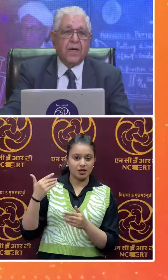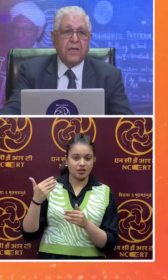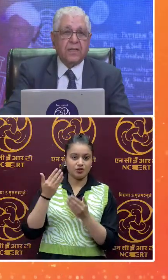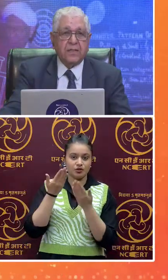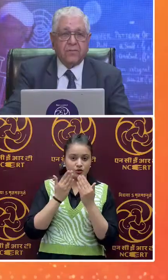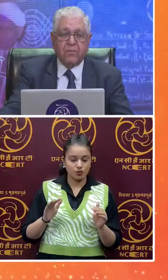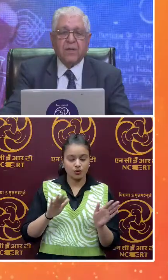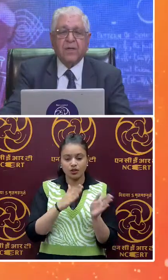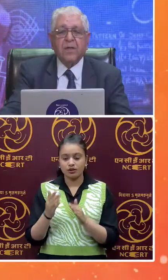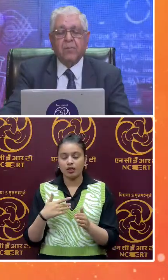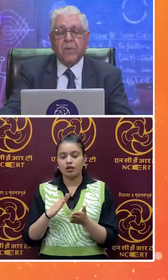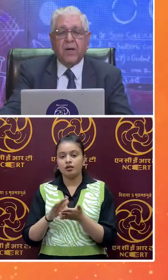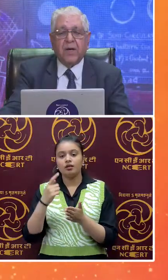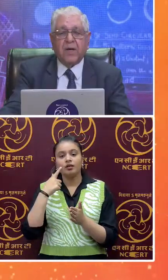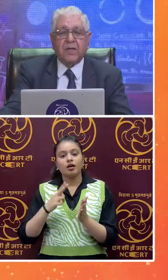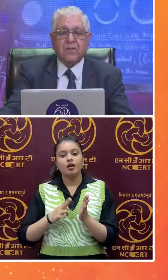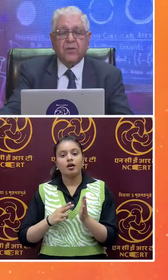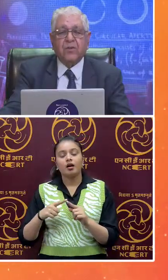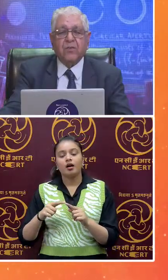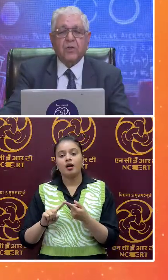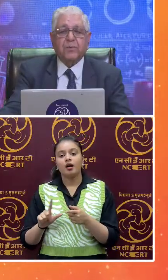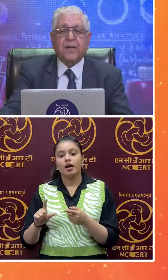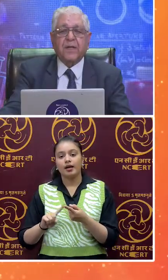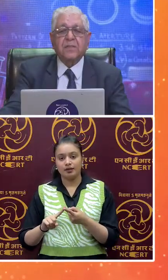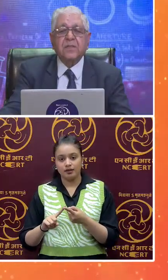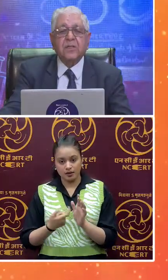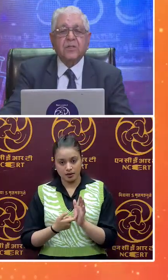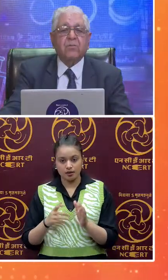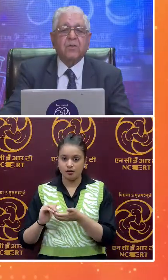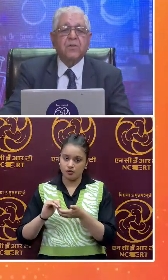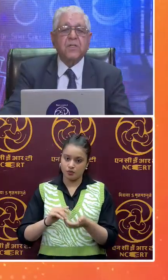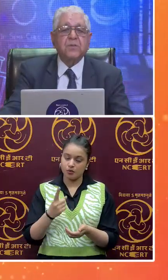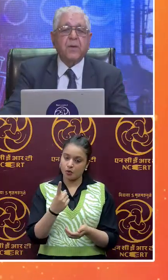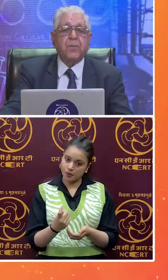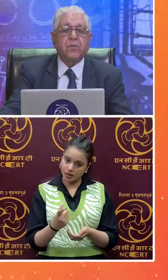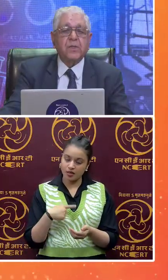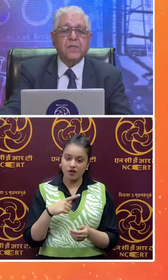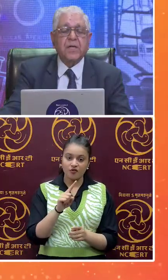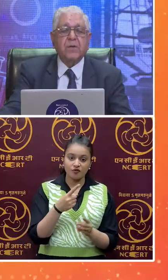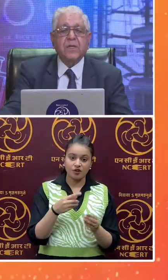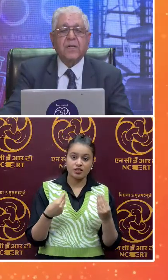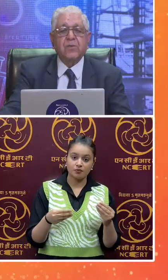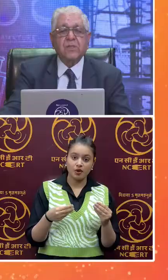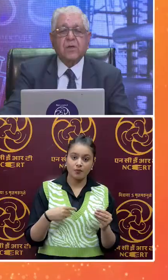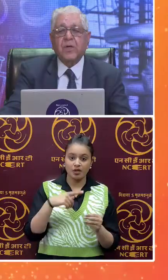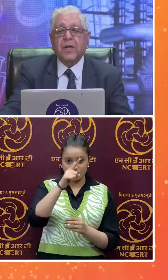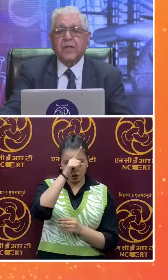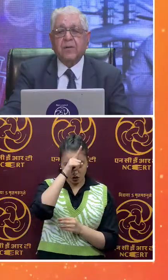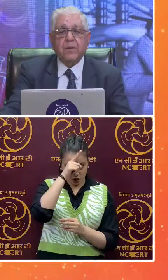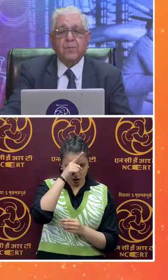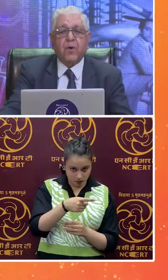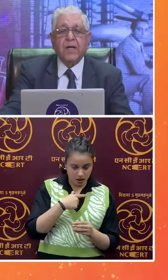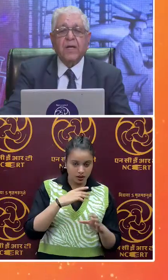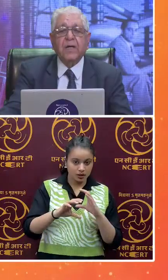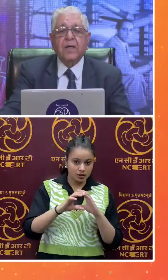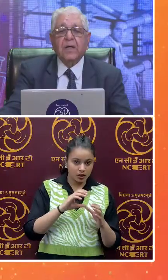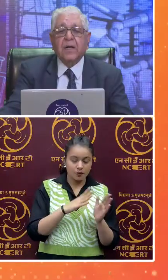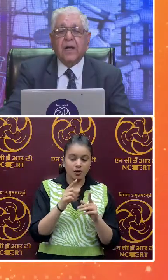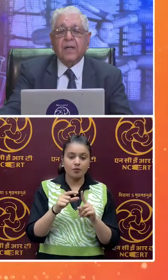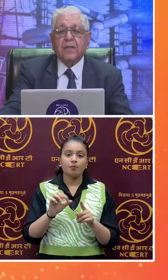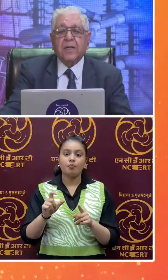with Heitler, the famous Bhabha Heitler theory of cosmic rays shower. The first paper was in German, it was communicated by